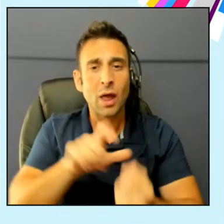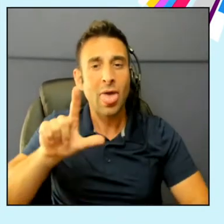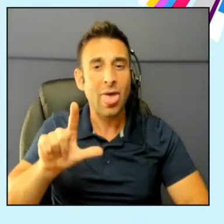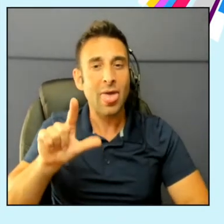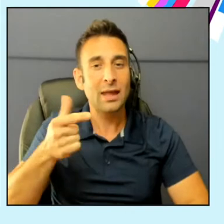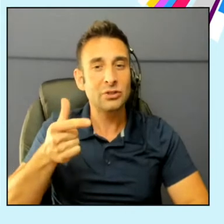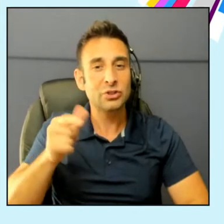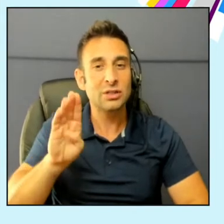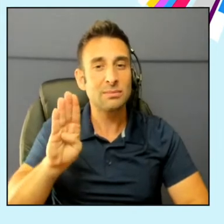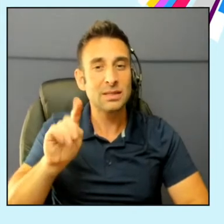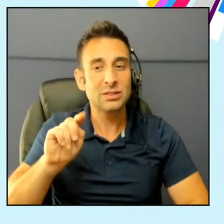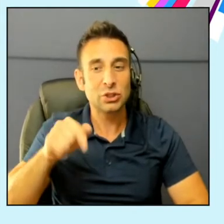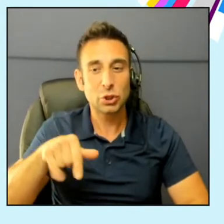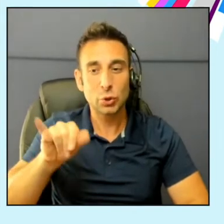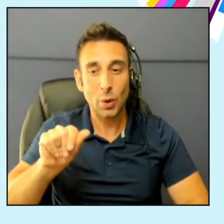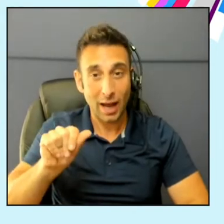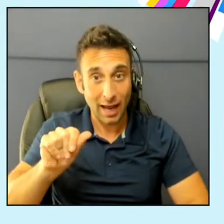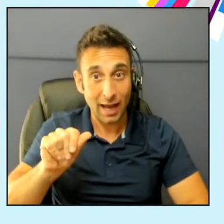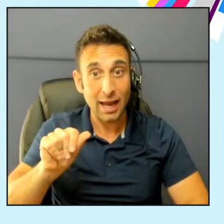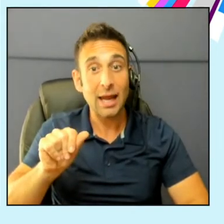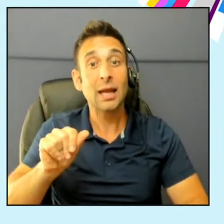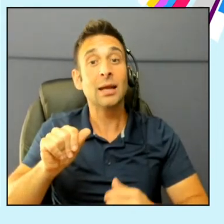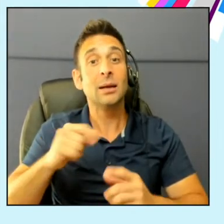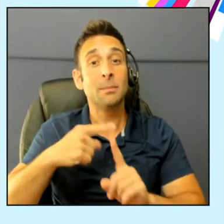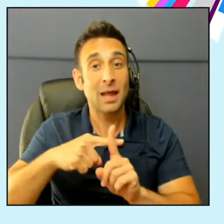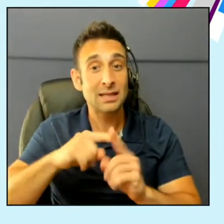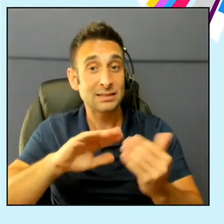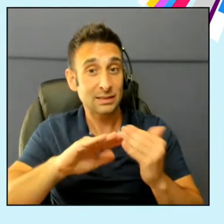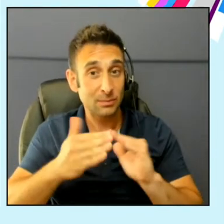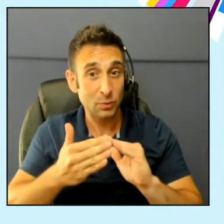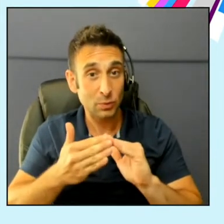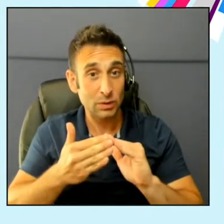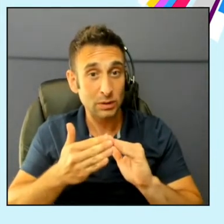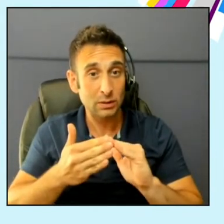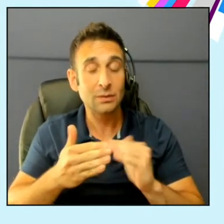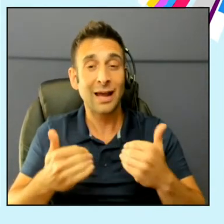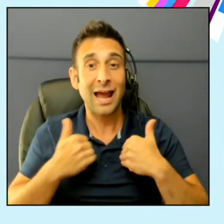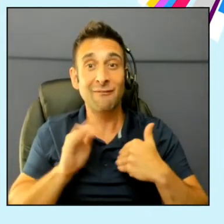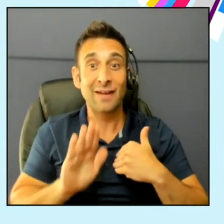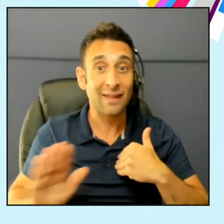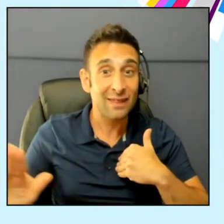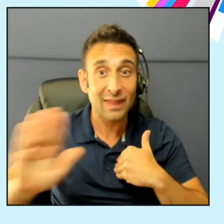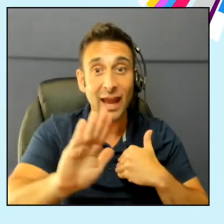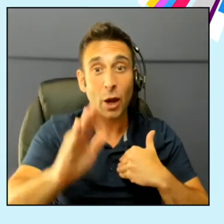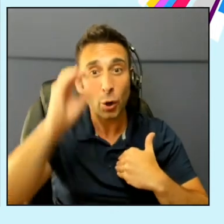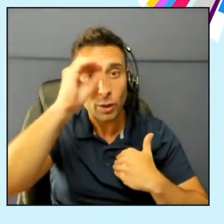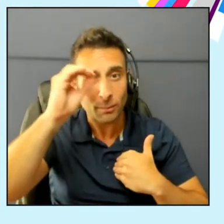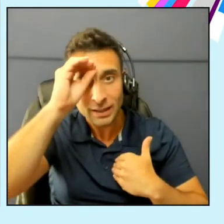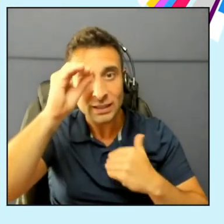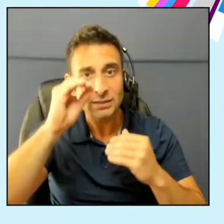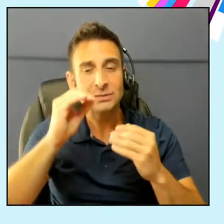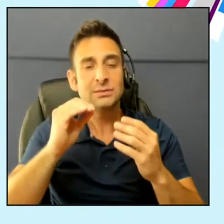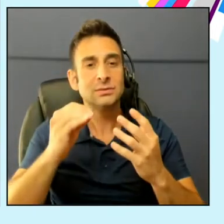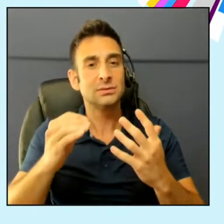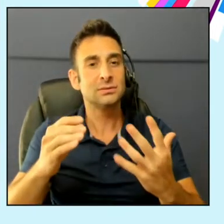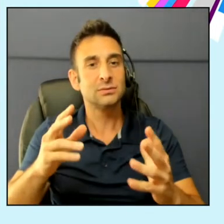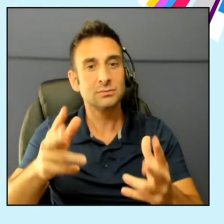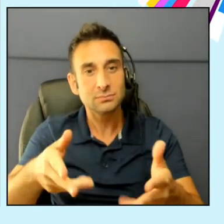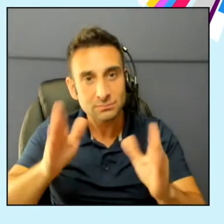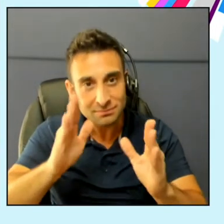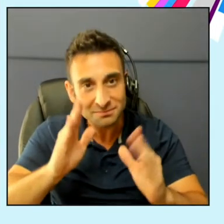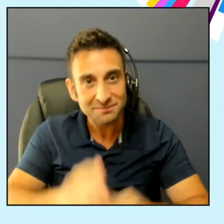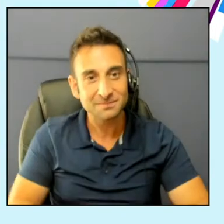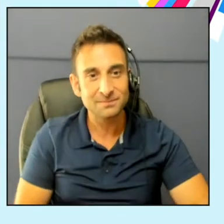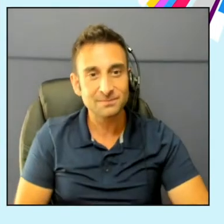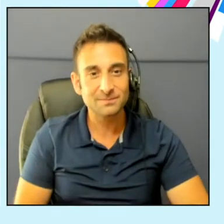LGBTQIA+ community have their voices heard. Thank you. Pride has no